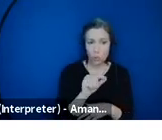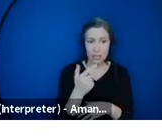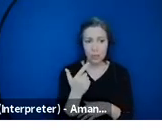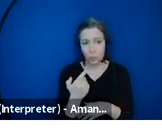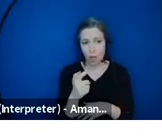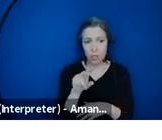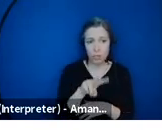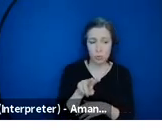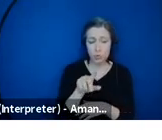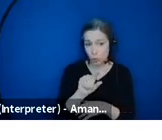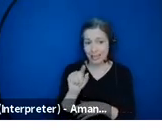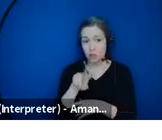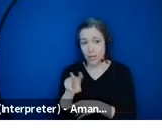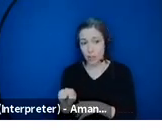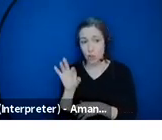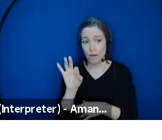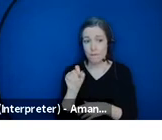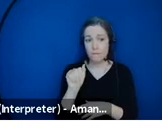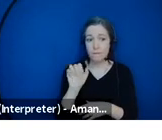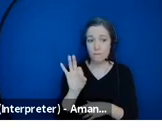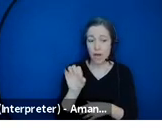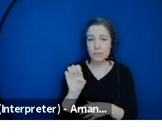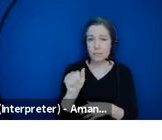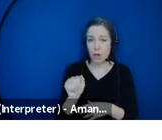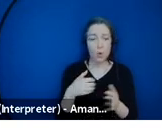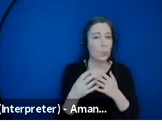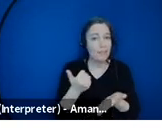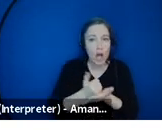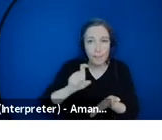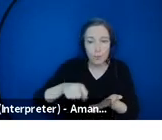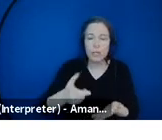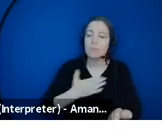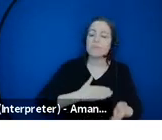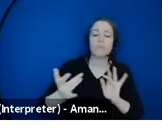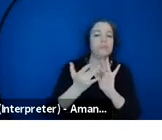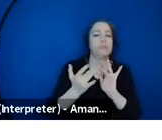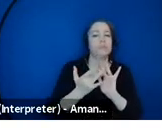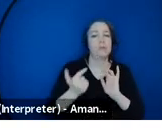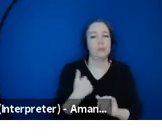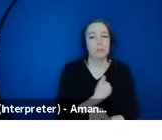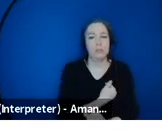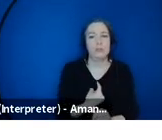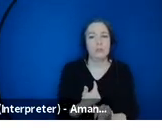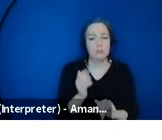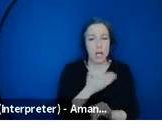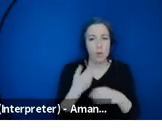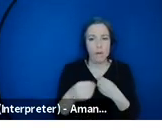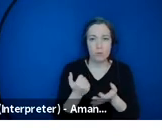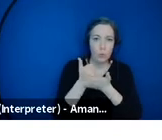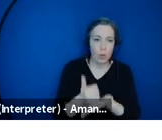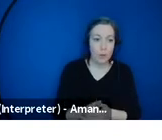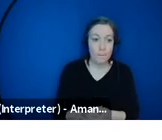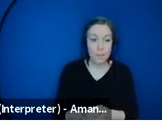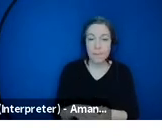FAFSA. And if you need help with those definitely reach out to our office and we can help you. A very important deadline